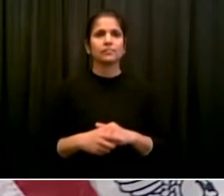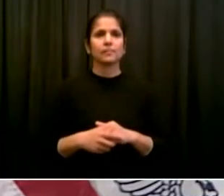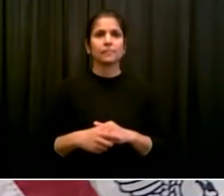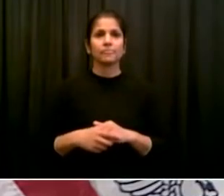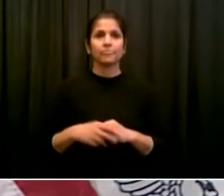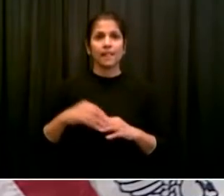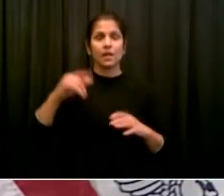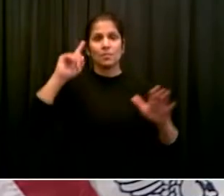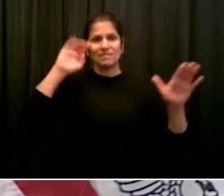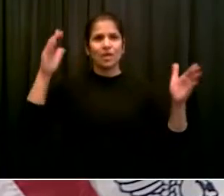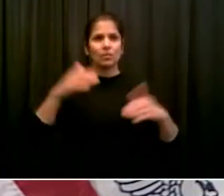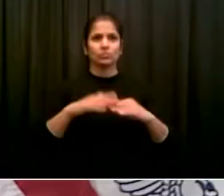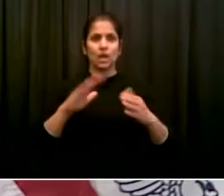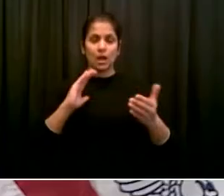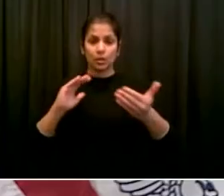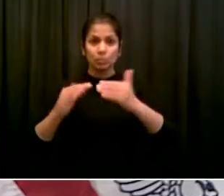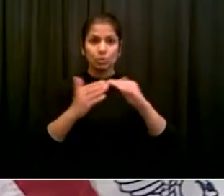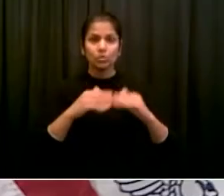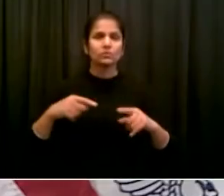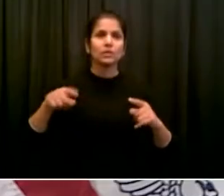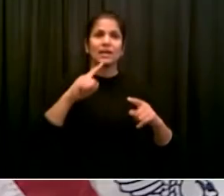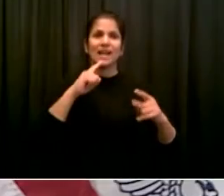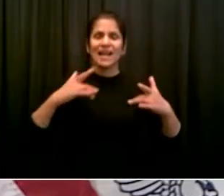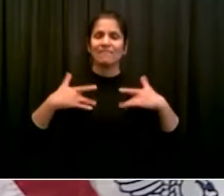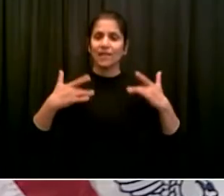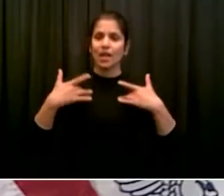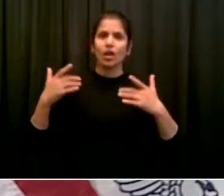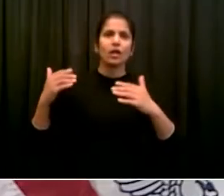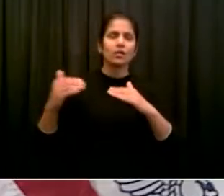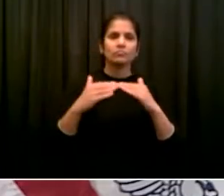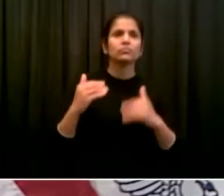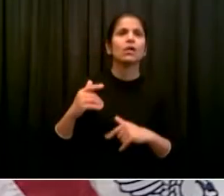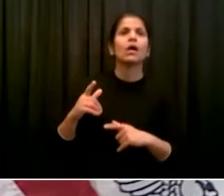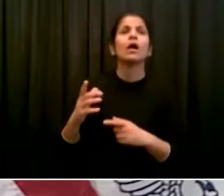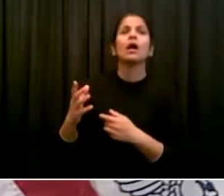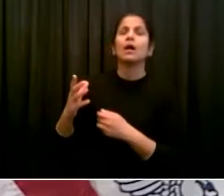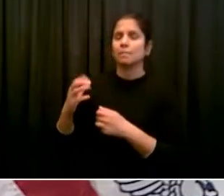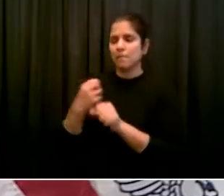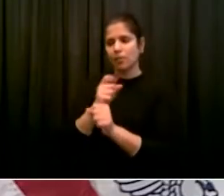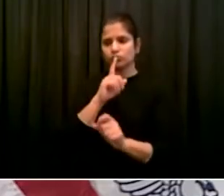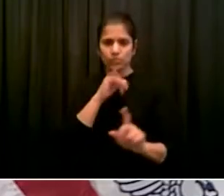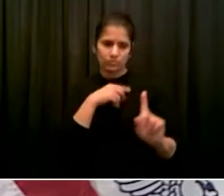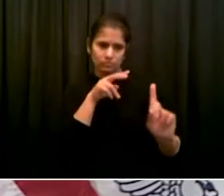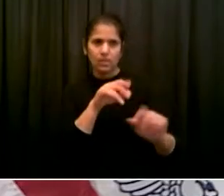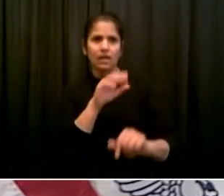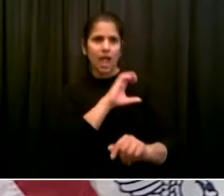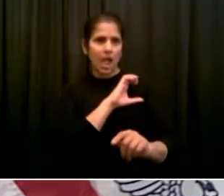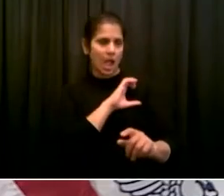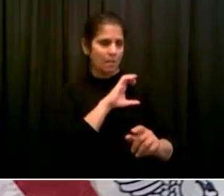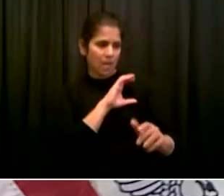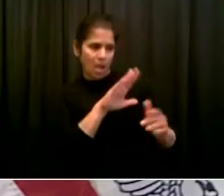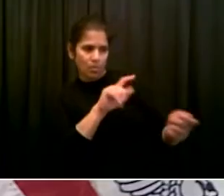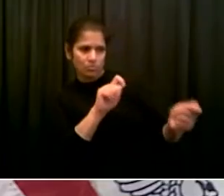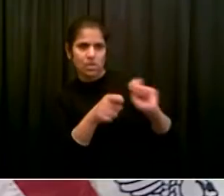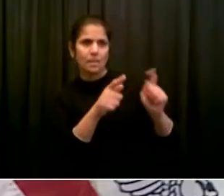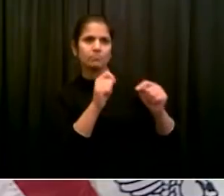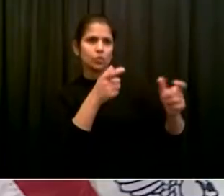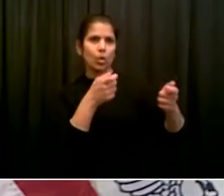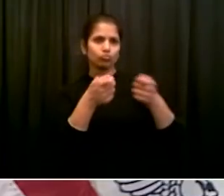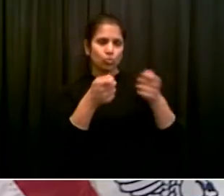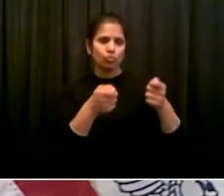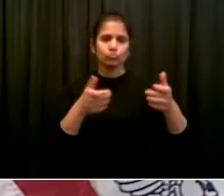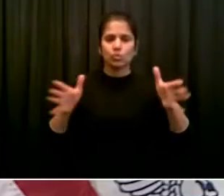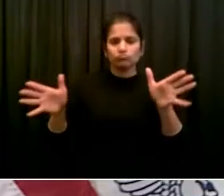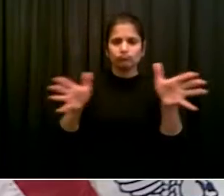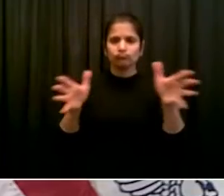officers being the focal point of how NYPD handles protests. Much more limited role, if any